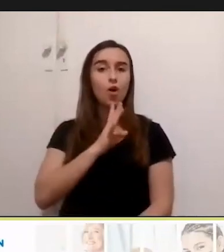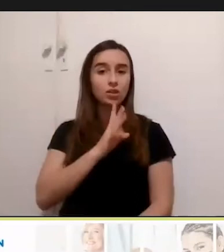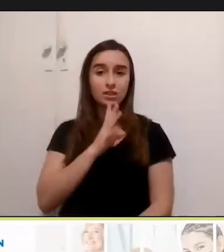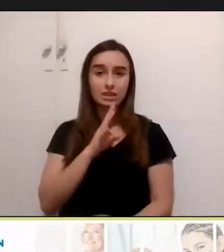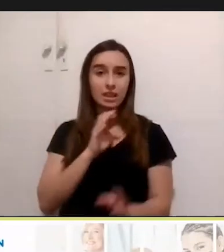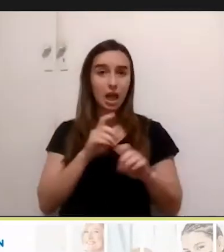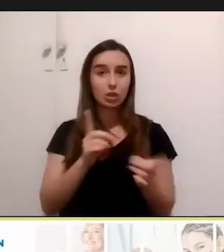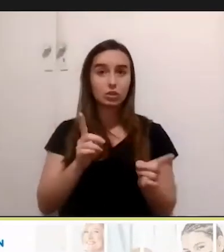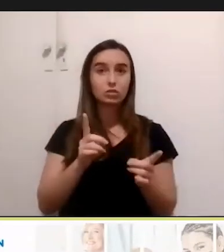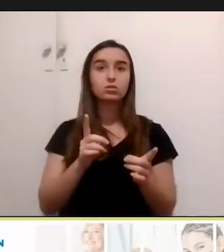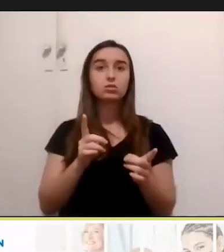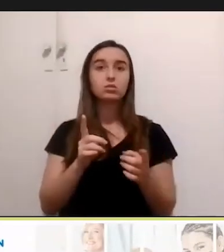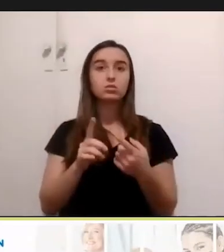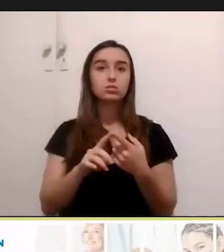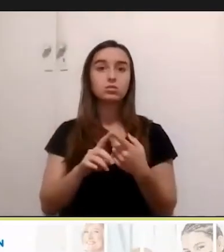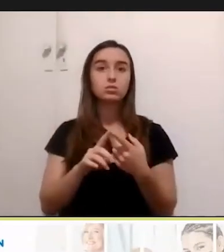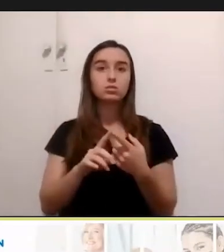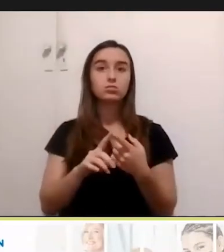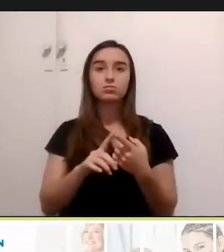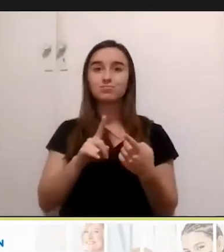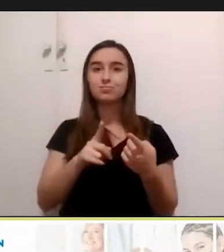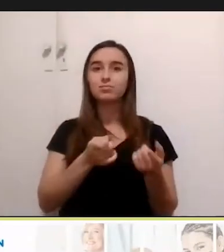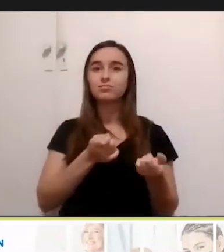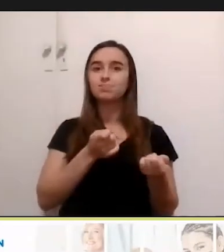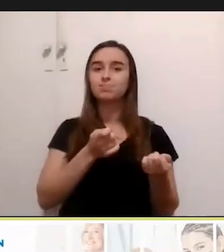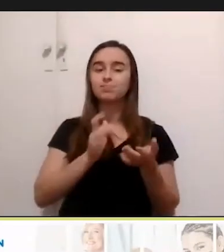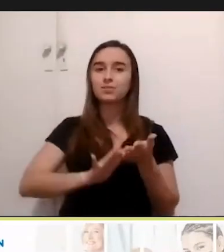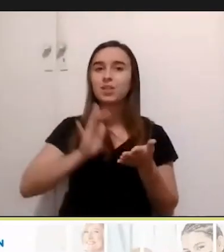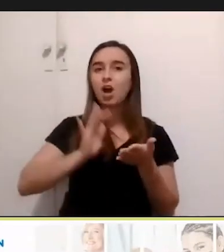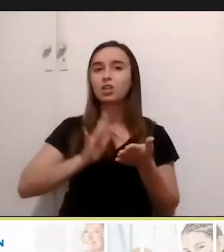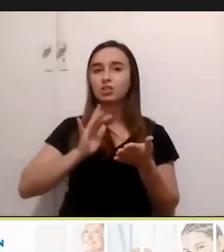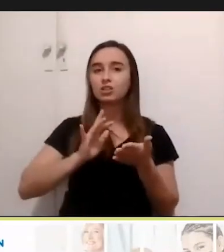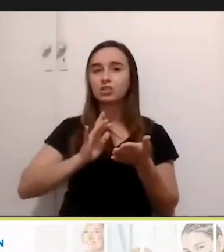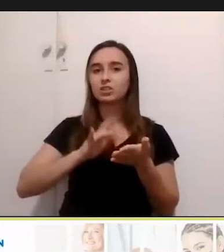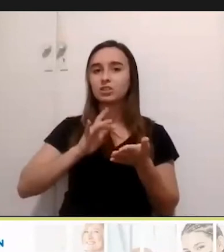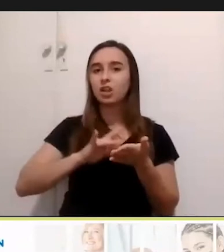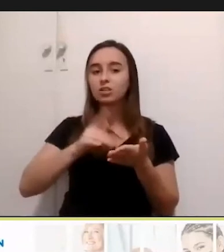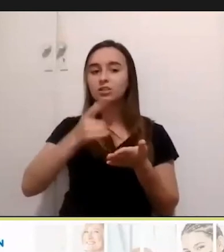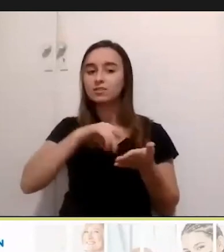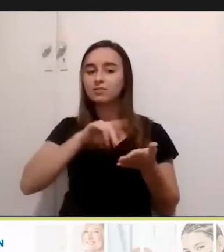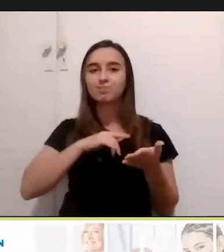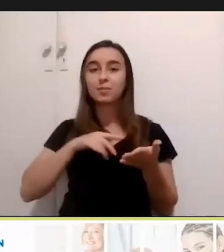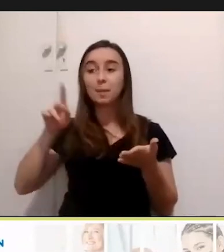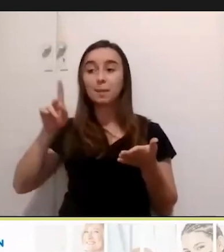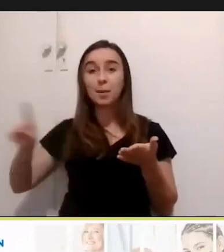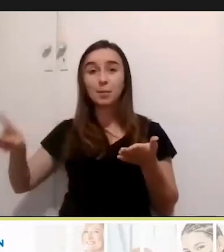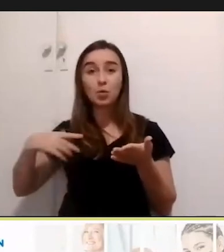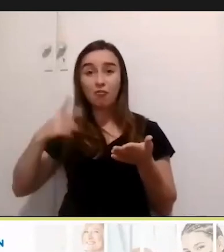easily identifiable by touch couldn't be tested by blind people.